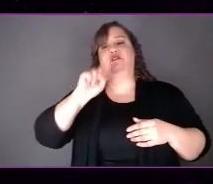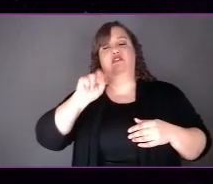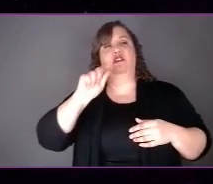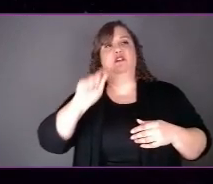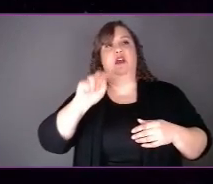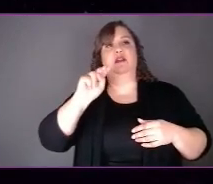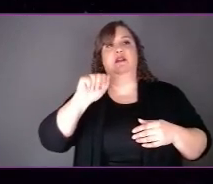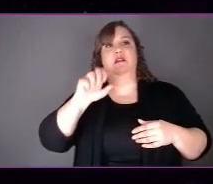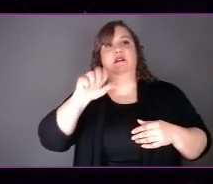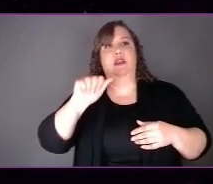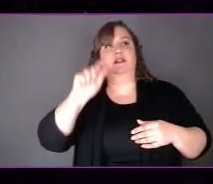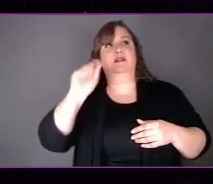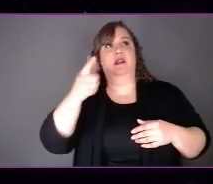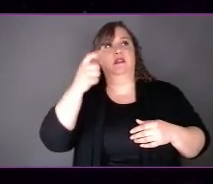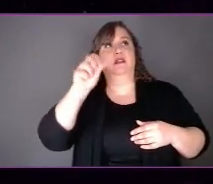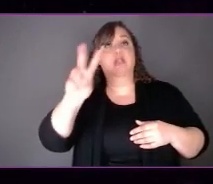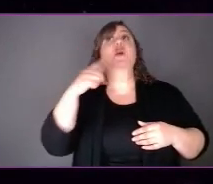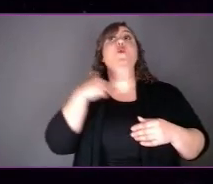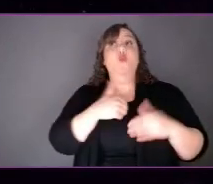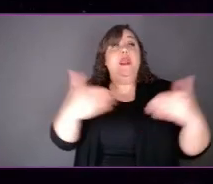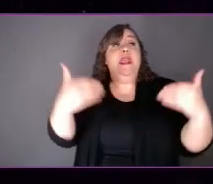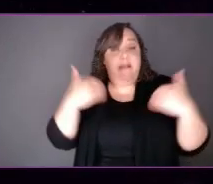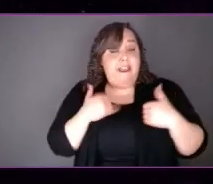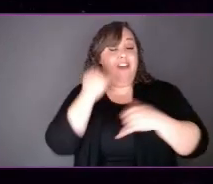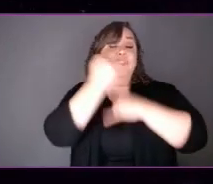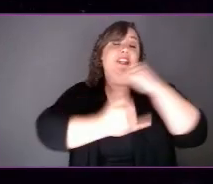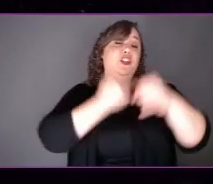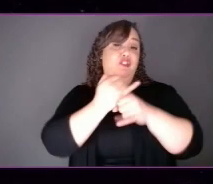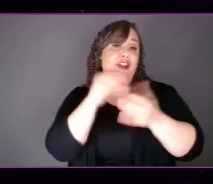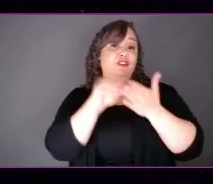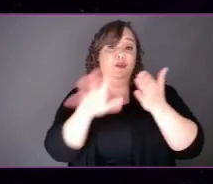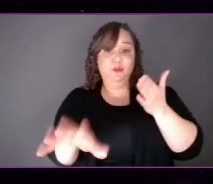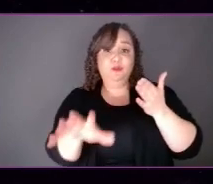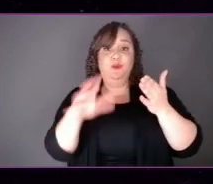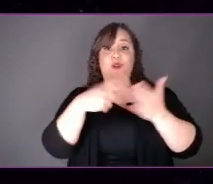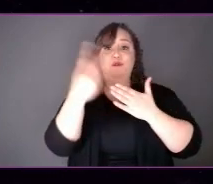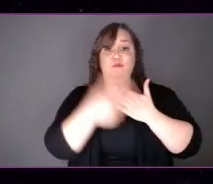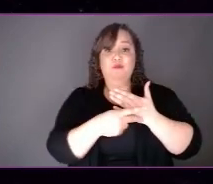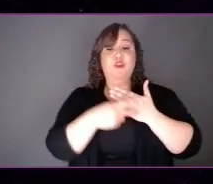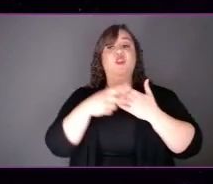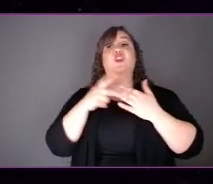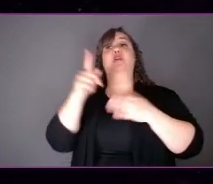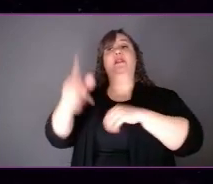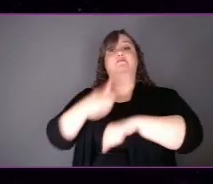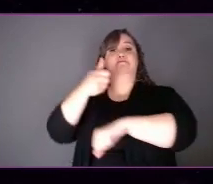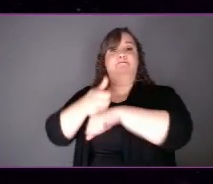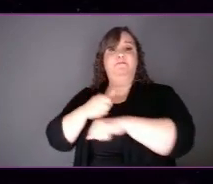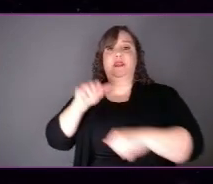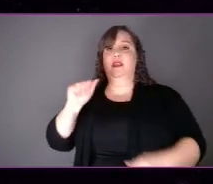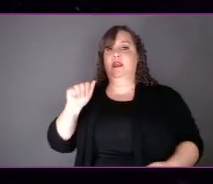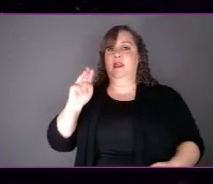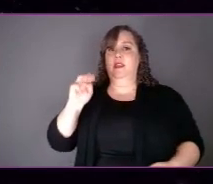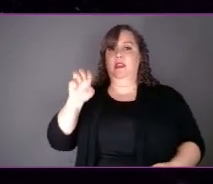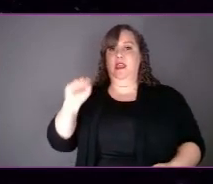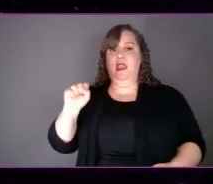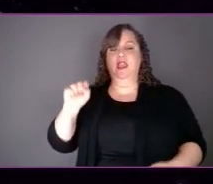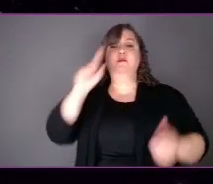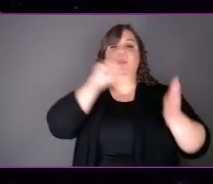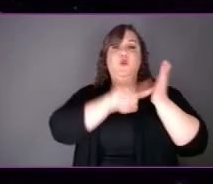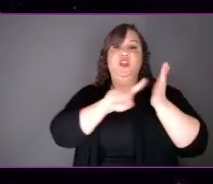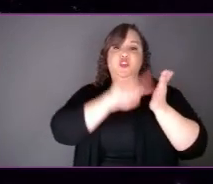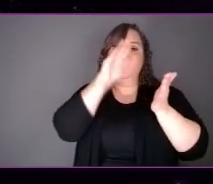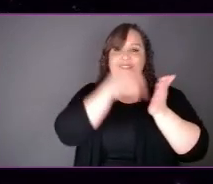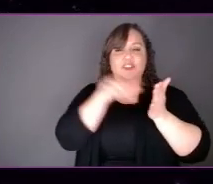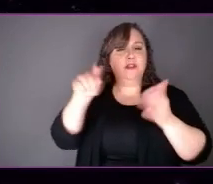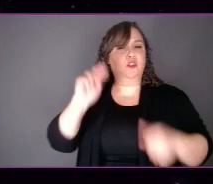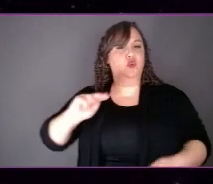student program for interns located and based out of the Ames Research Center up in Northern California. So once you head